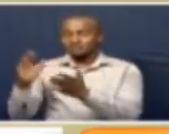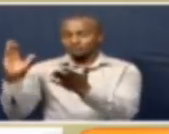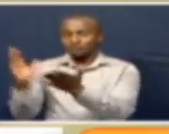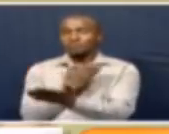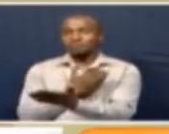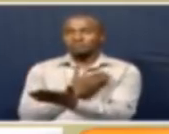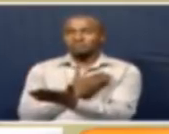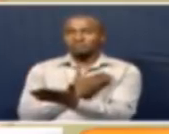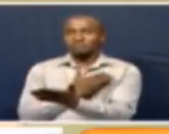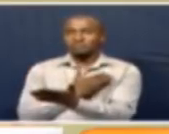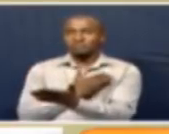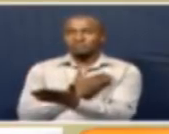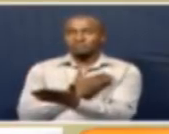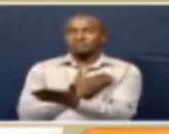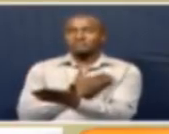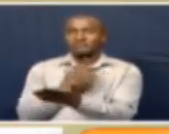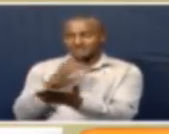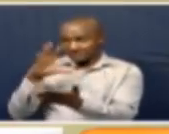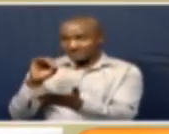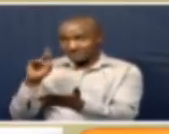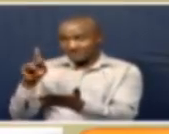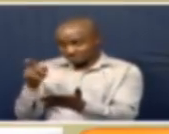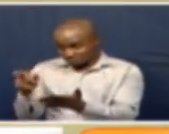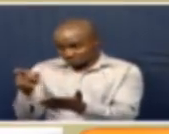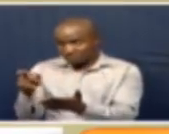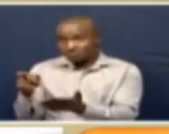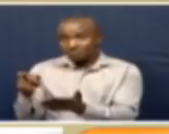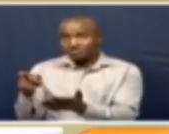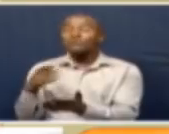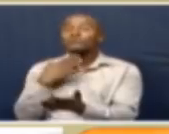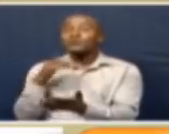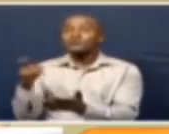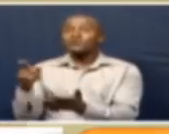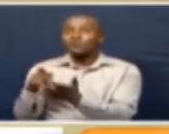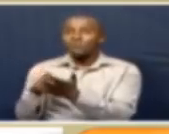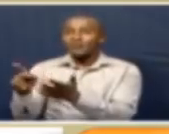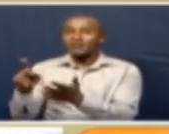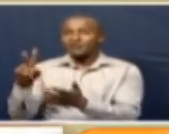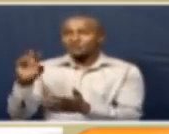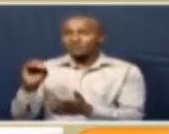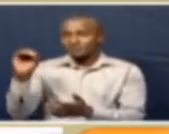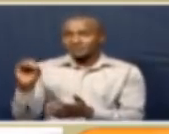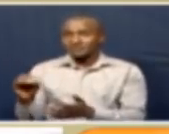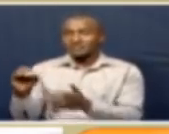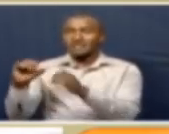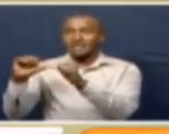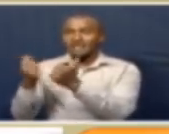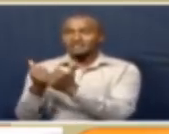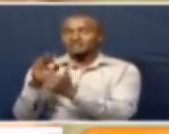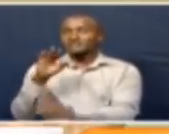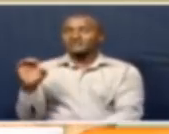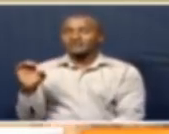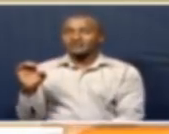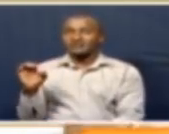So they tell Olive, we are paying you 50K. And from that 50K, we want you to pay 20% agency fees. Mm-hmm.